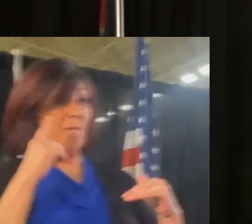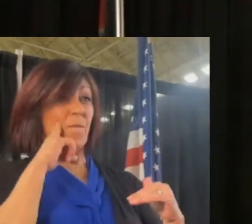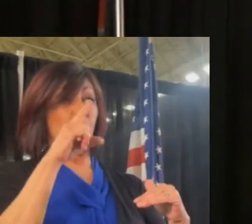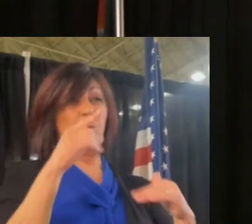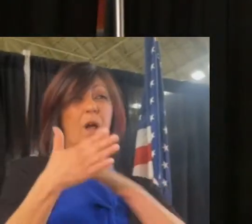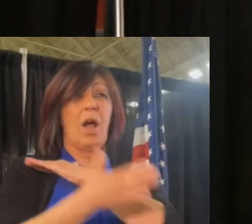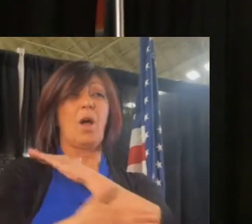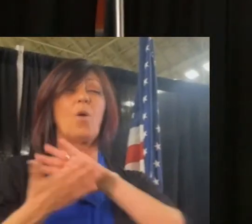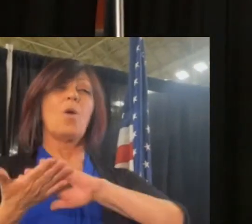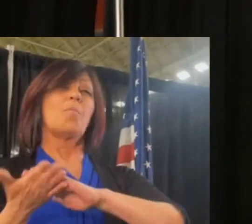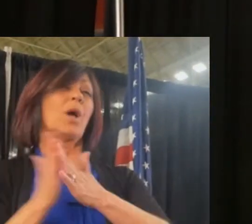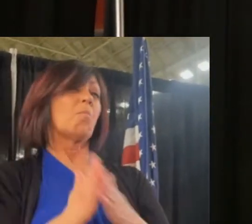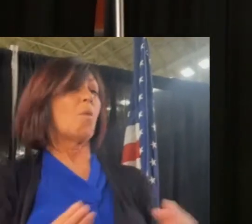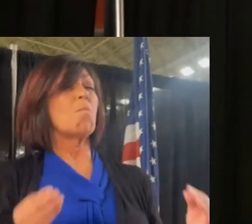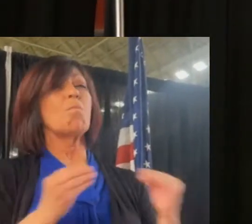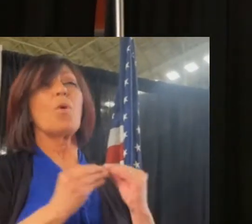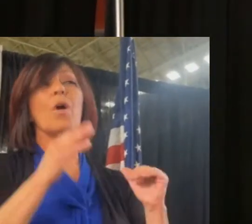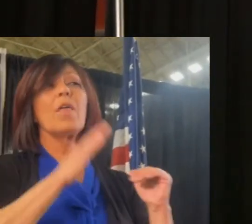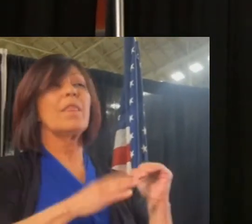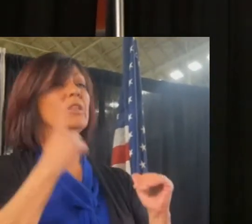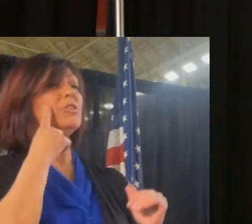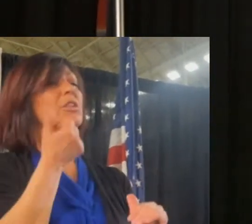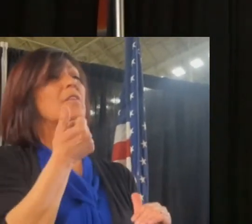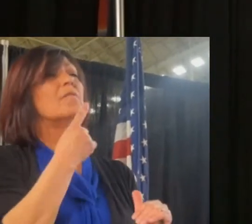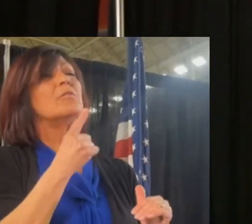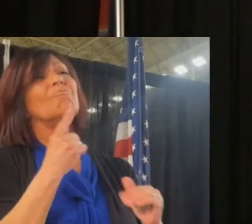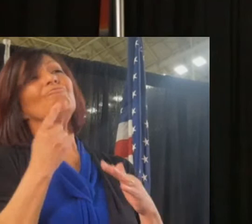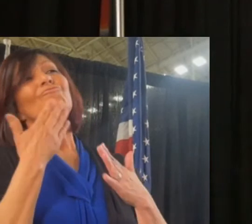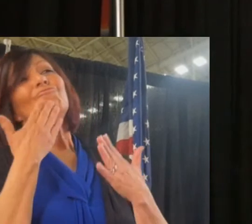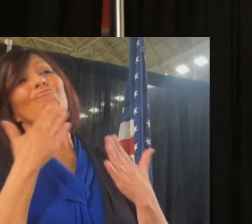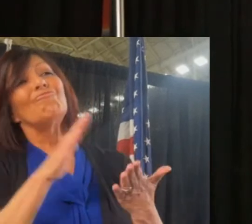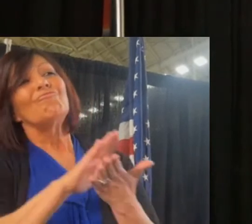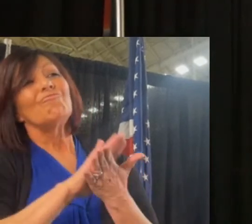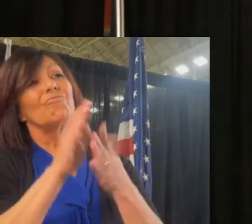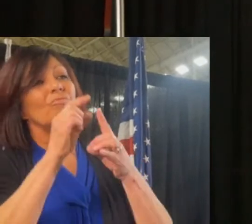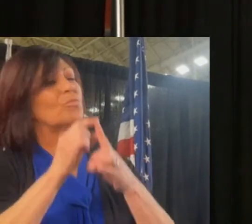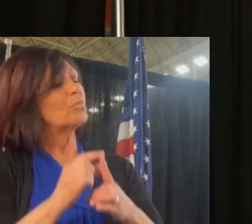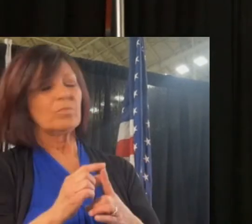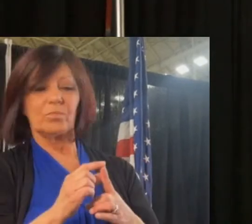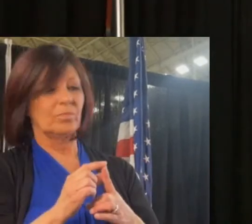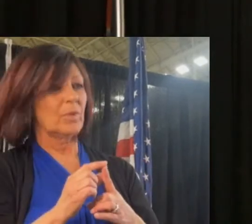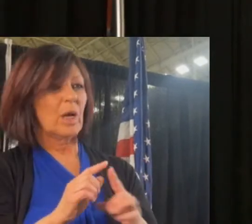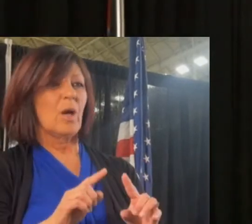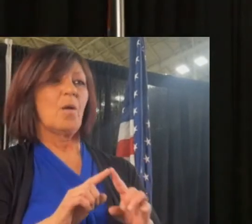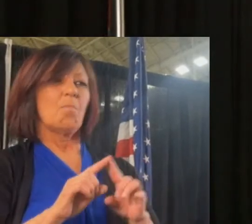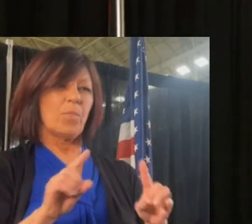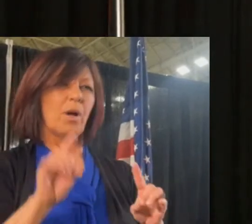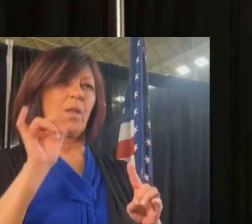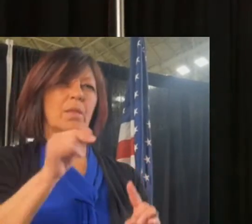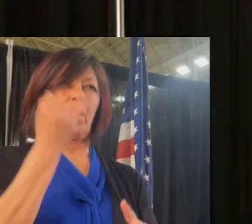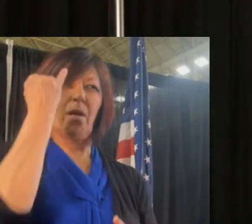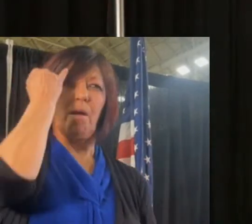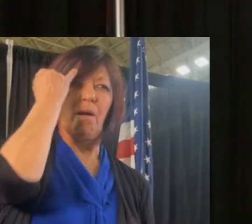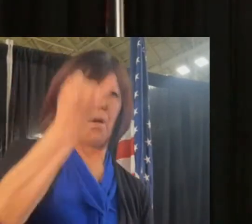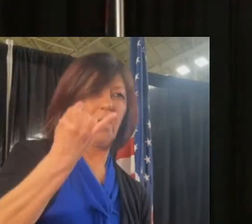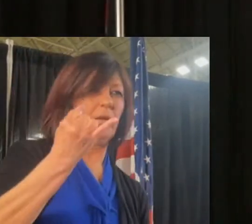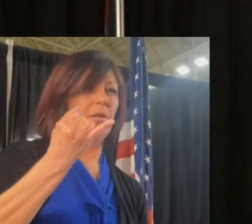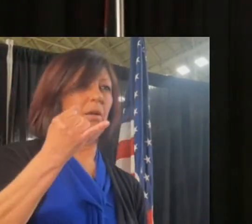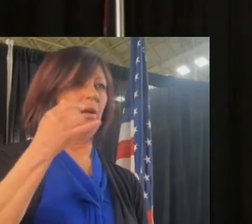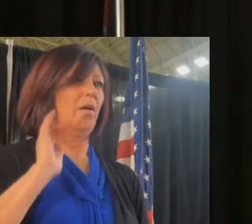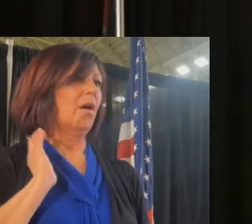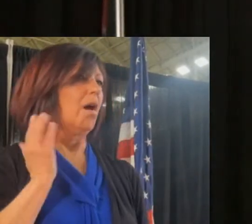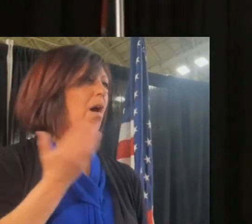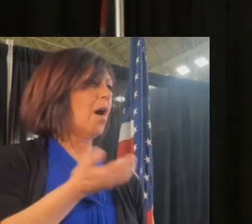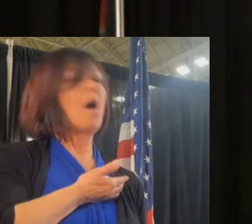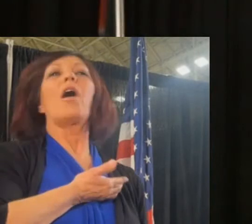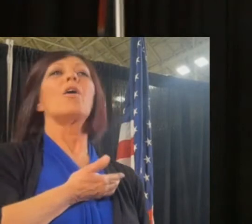will become more than just a couple of nice words, but the fundamental principles of our